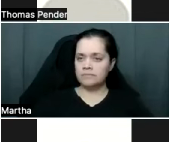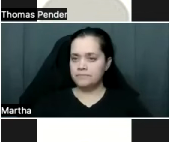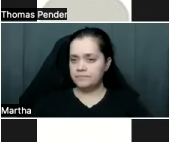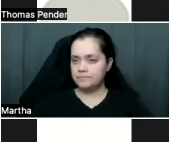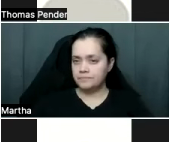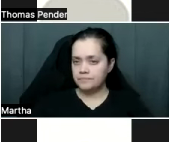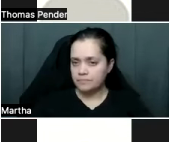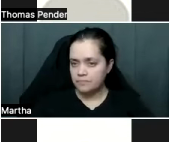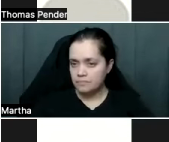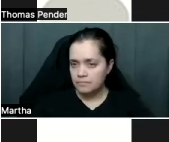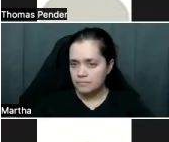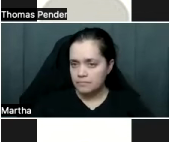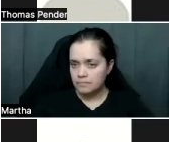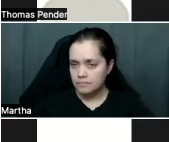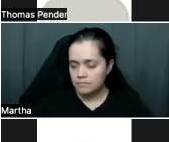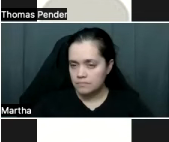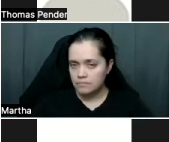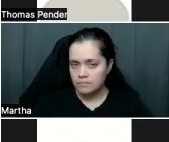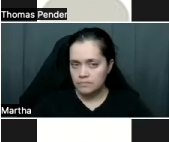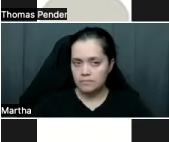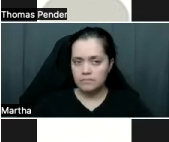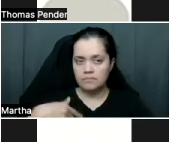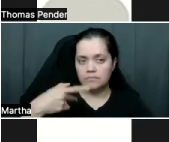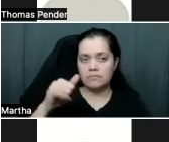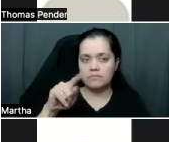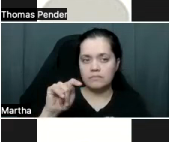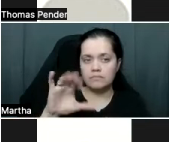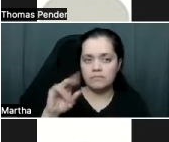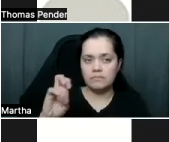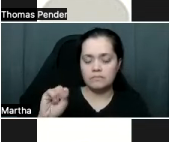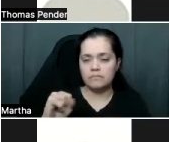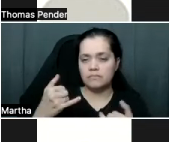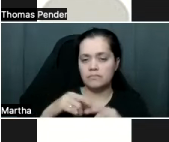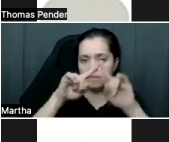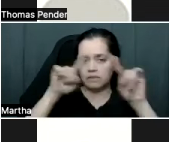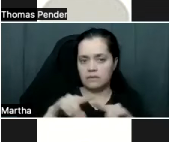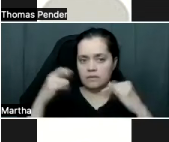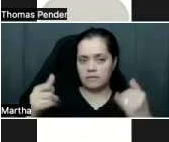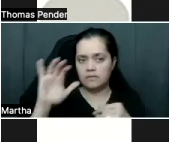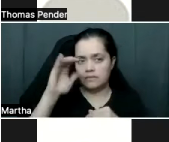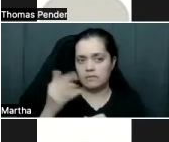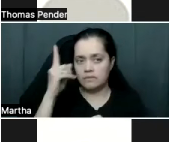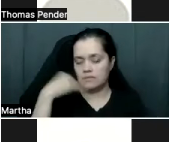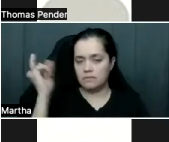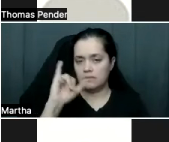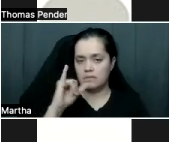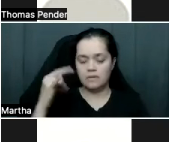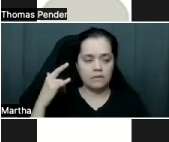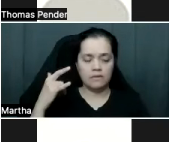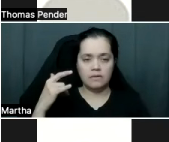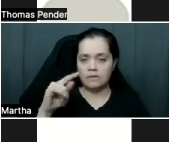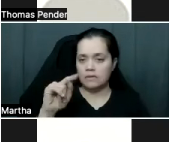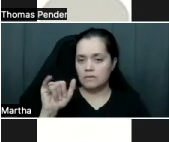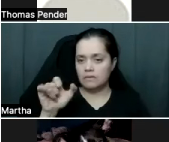All right, so I've got a Padlet canvas on the screen now. It looks like it belongs to